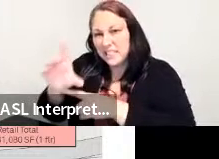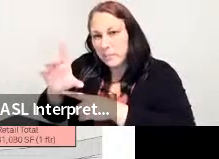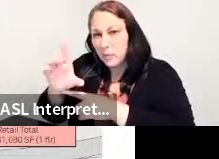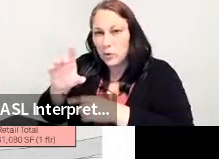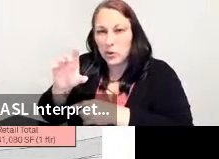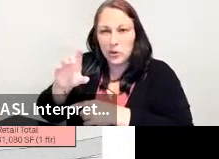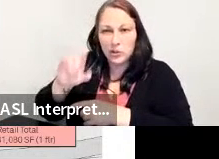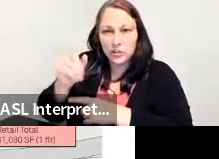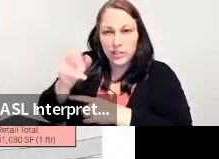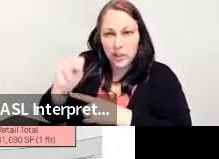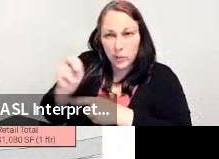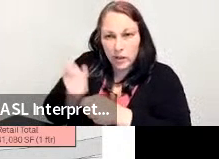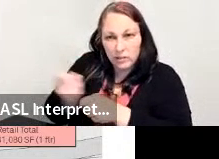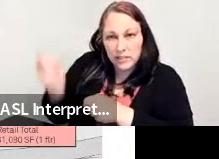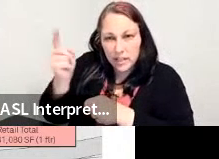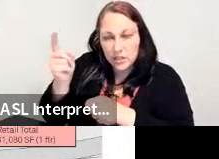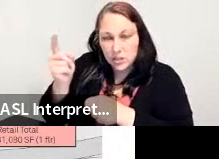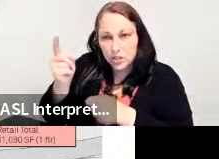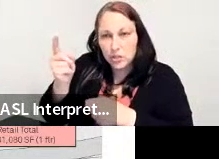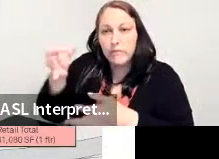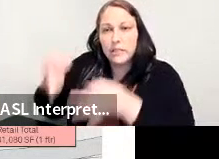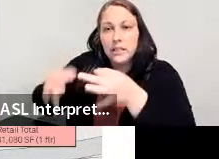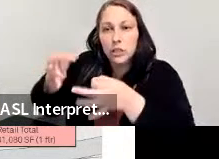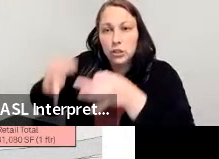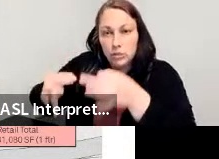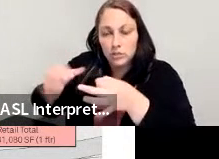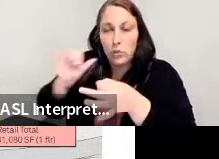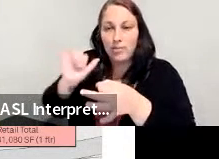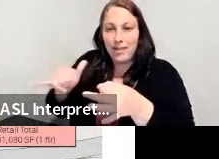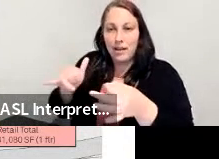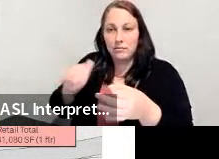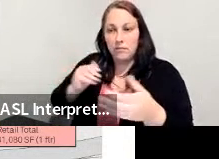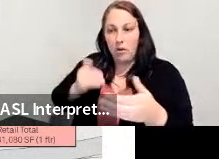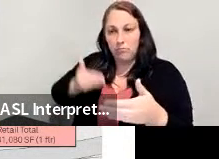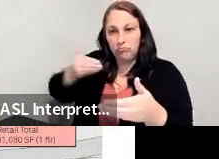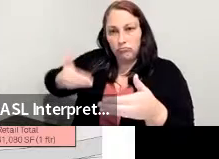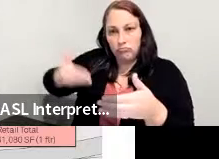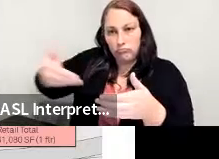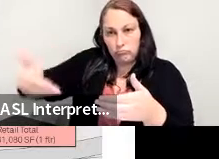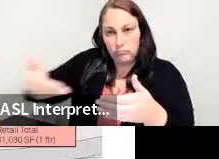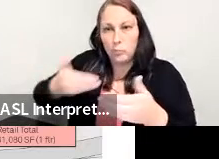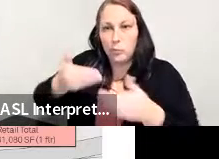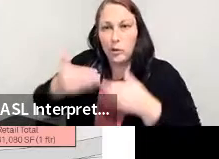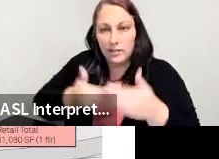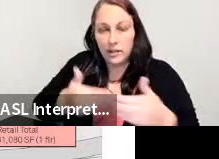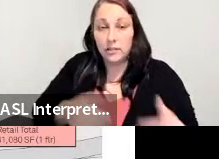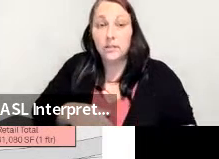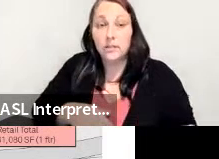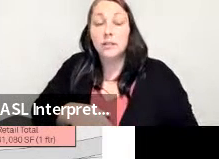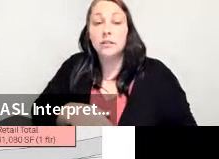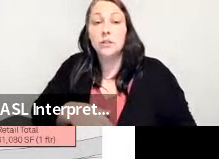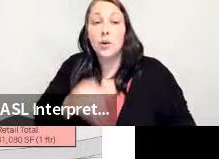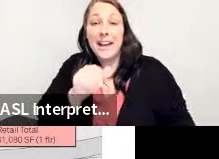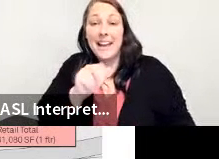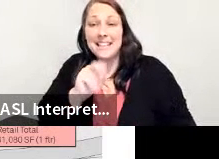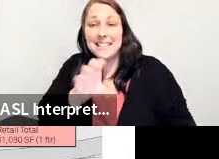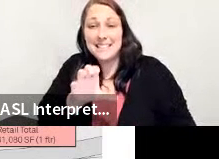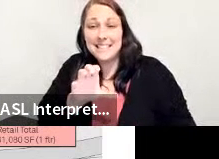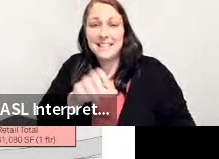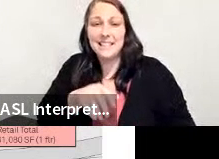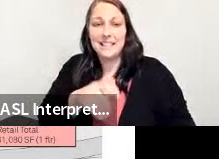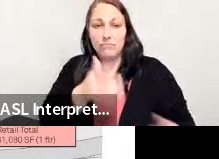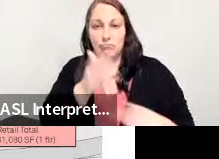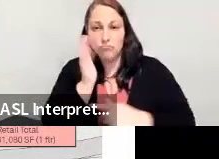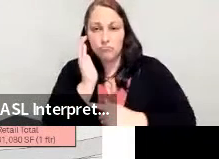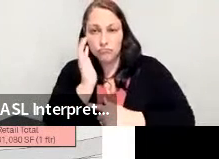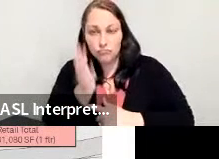are in the process, not too far along. So with that, and we presented to the ANC, I should say, back in June